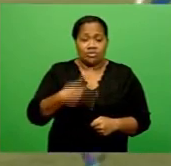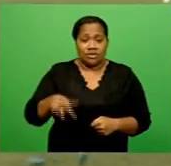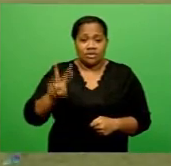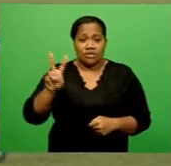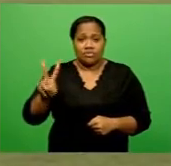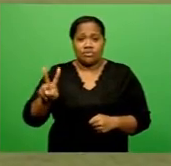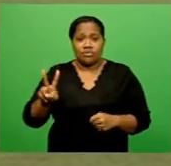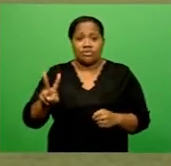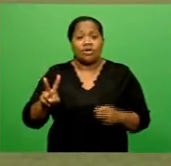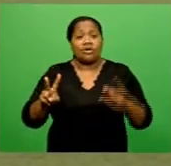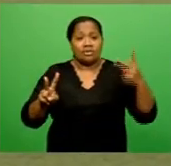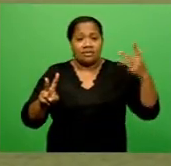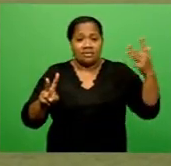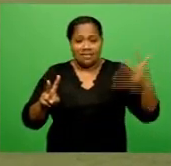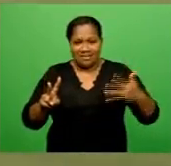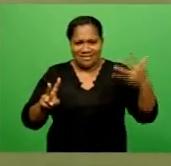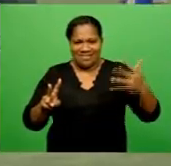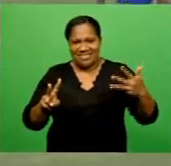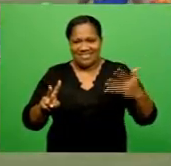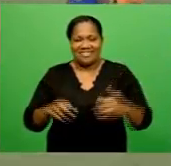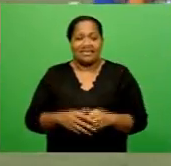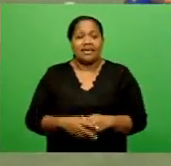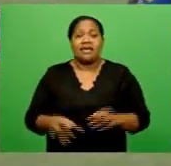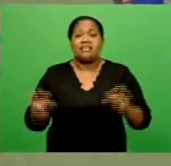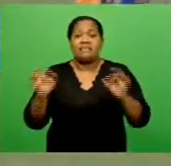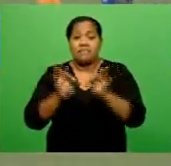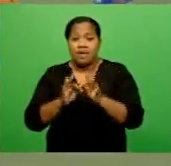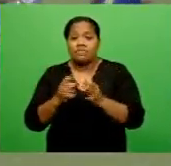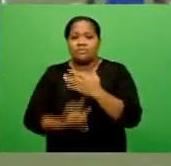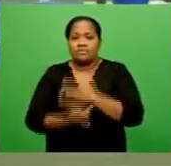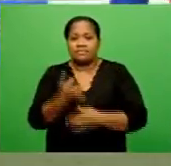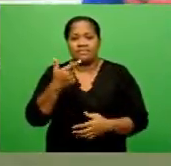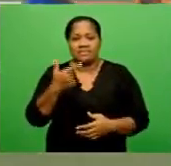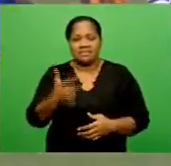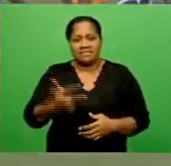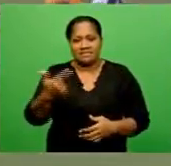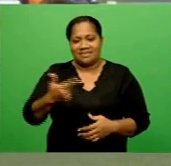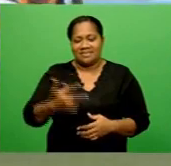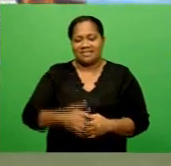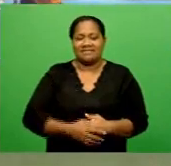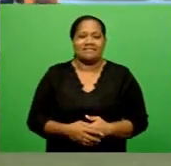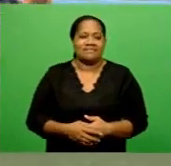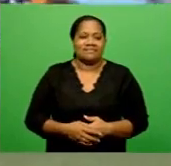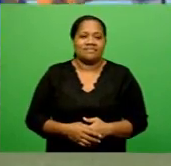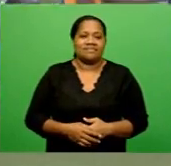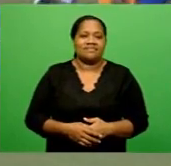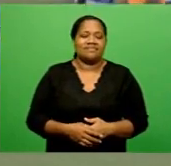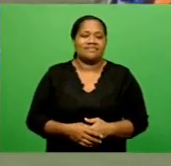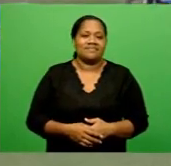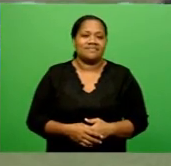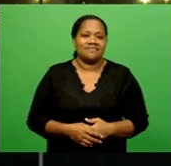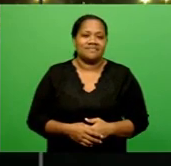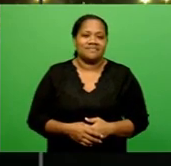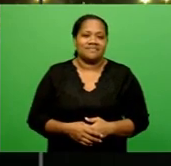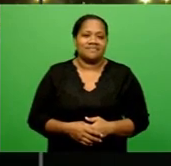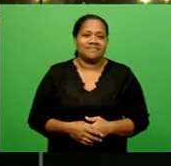Taviuni on 19 points and Barbarians with 17. Felipe Naikaso, FBC